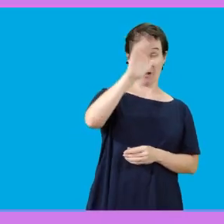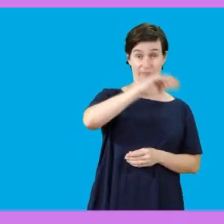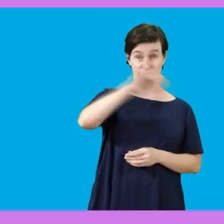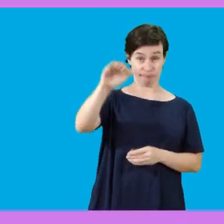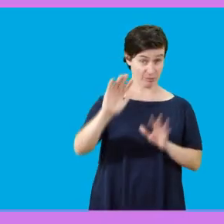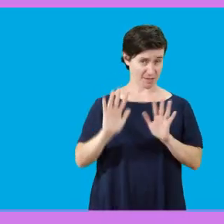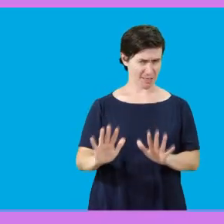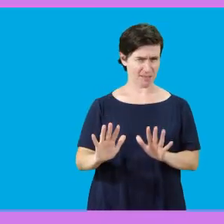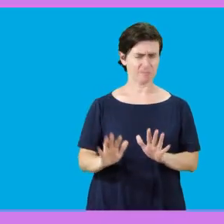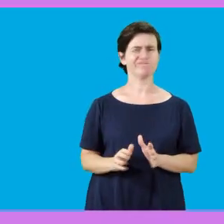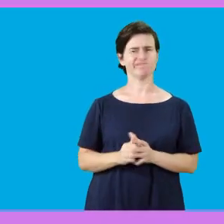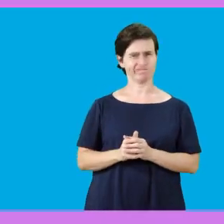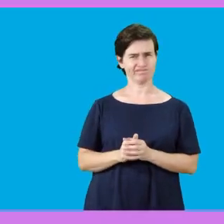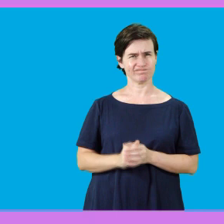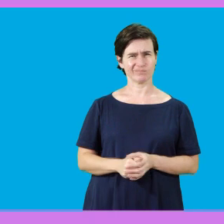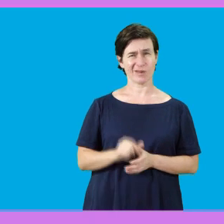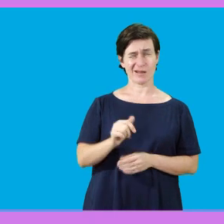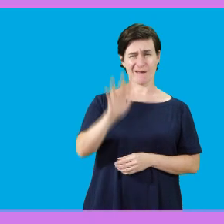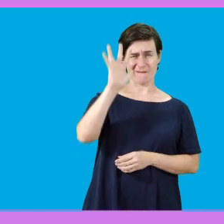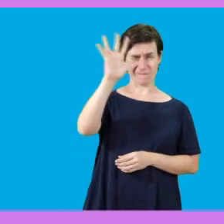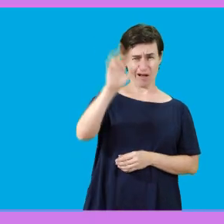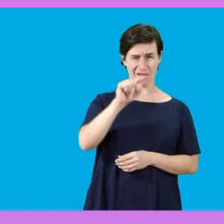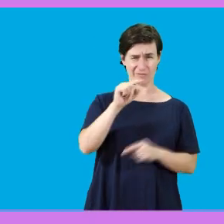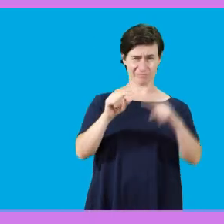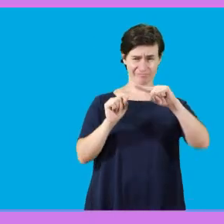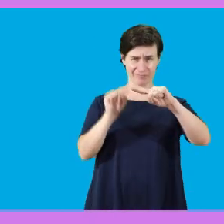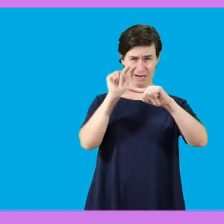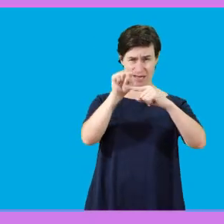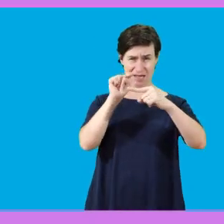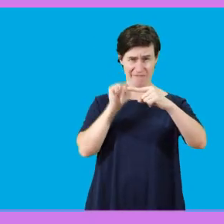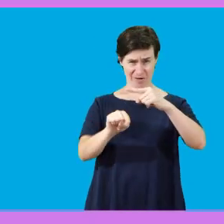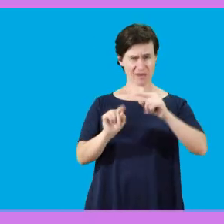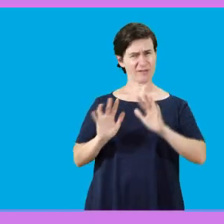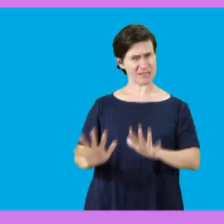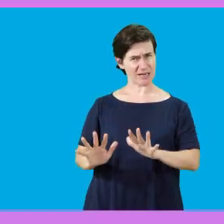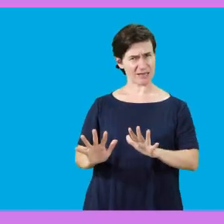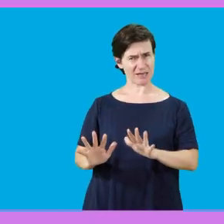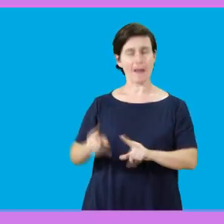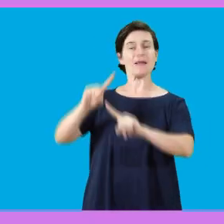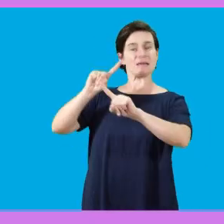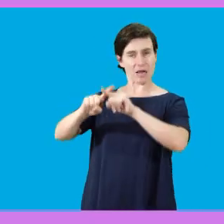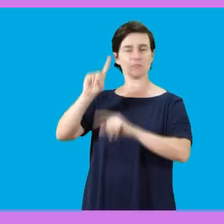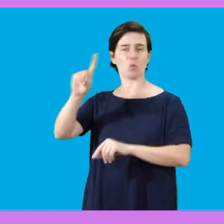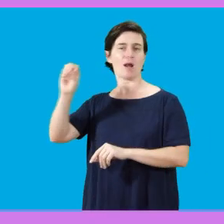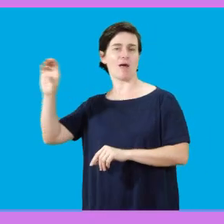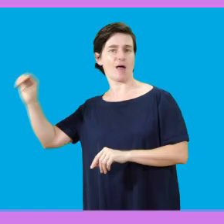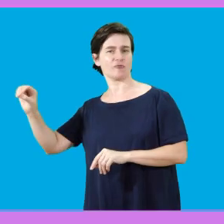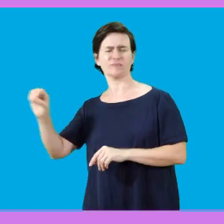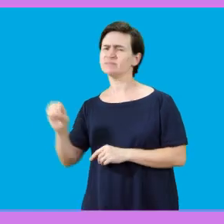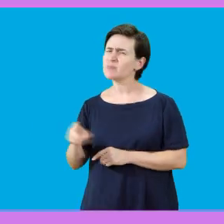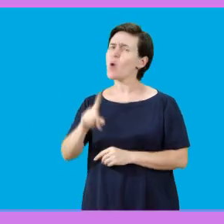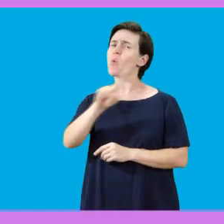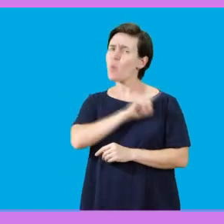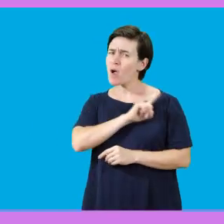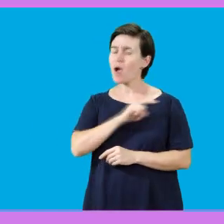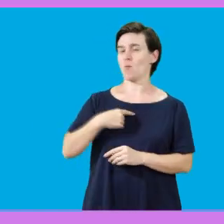divided by 10 as a percentage, we will say 5 divided by 10 multiplied by 100. Why? Because we are converting it